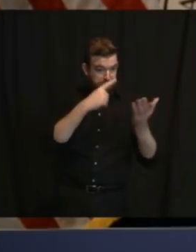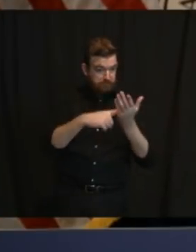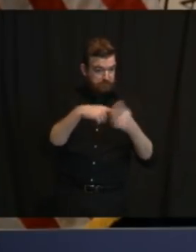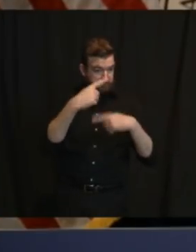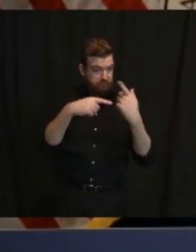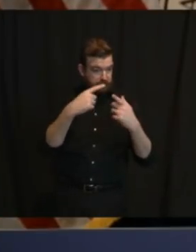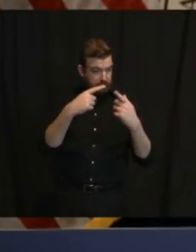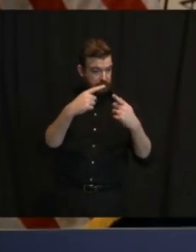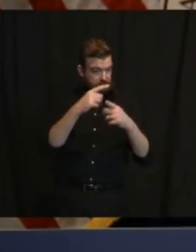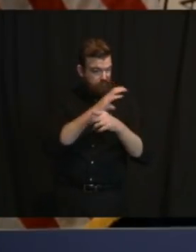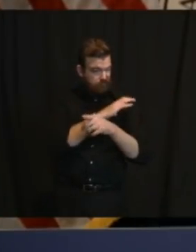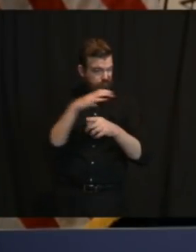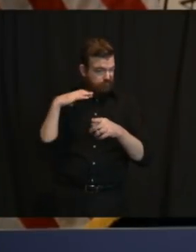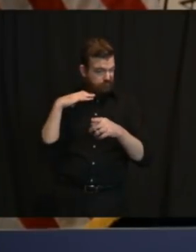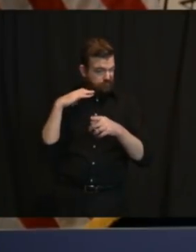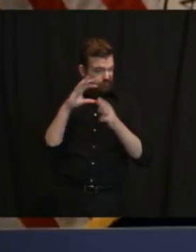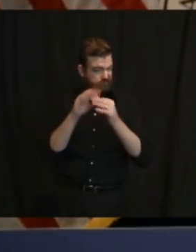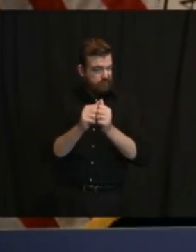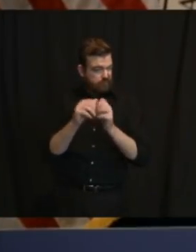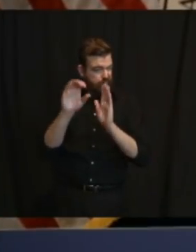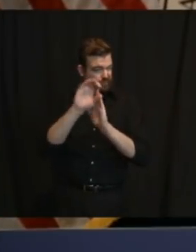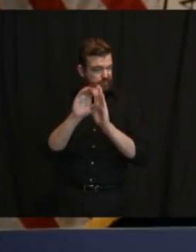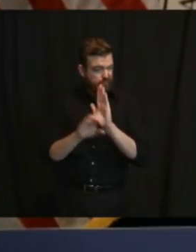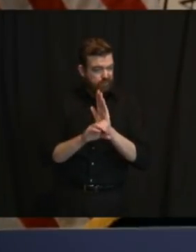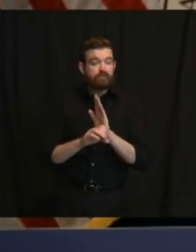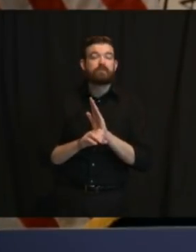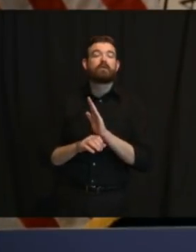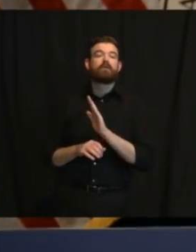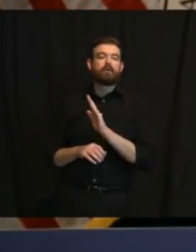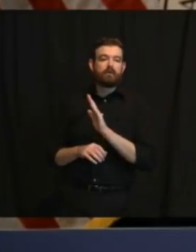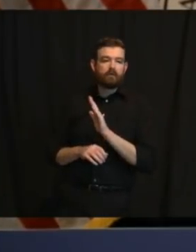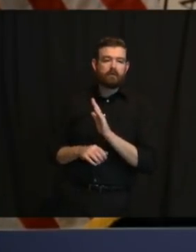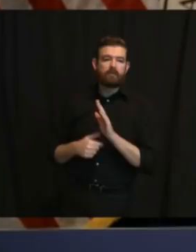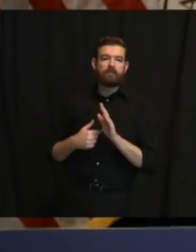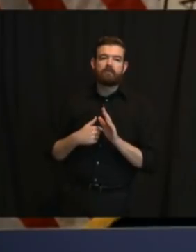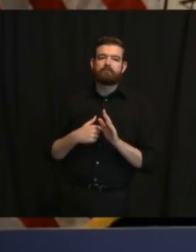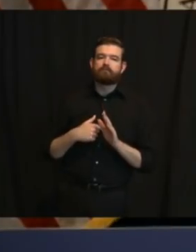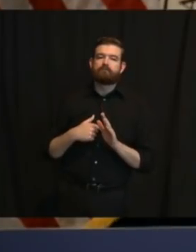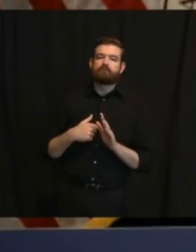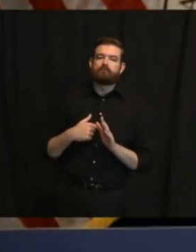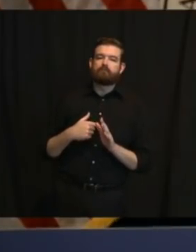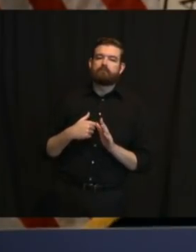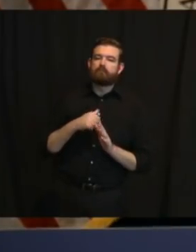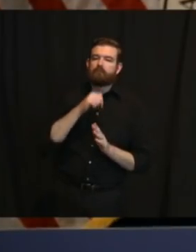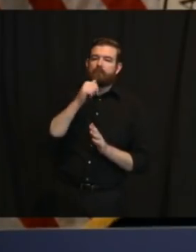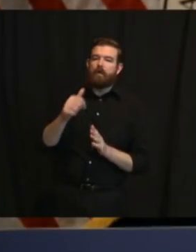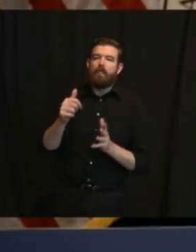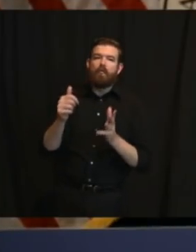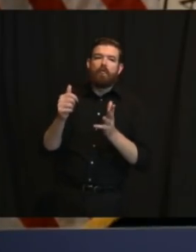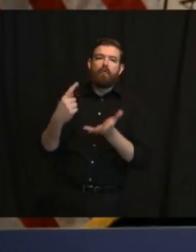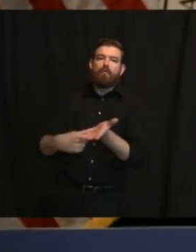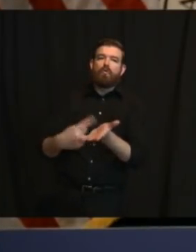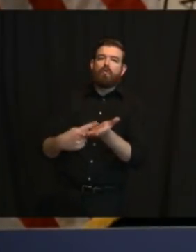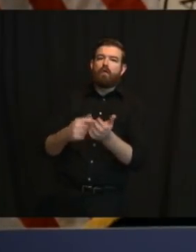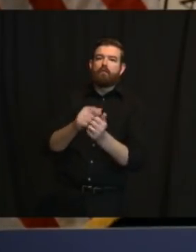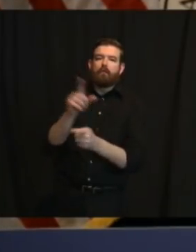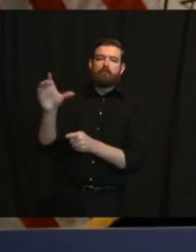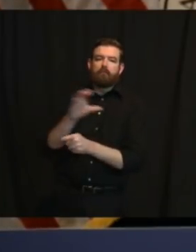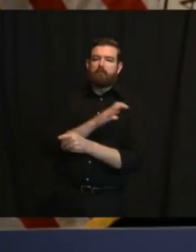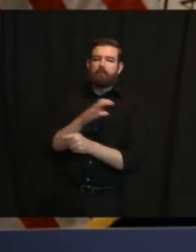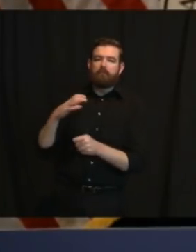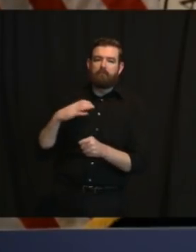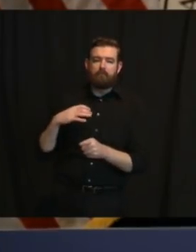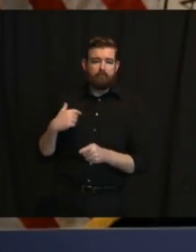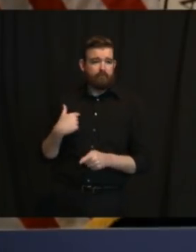Not going to get into back and forth on the what some members of the legislature have said. We feel very confident that the plan